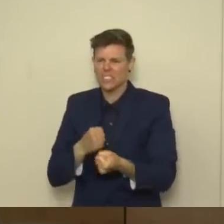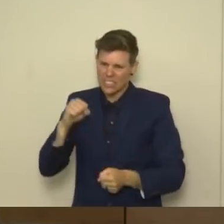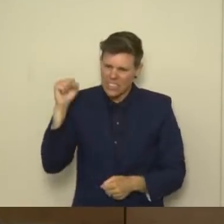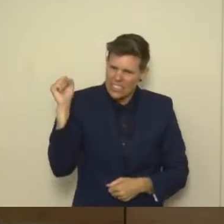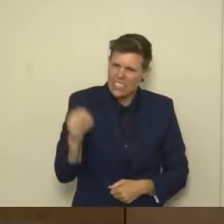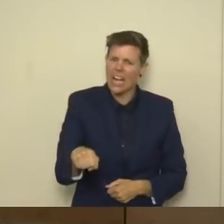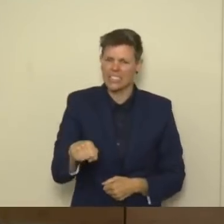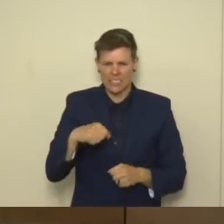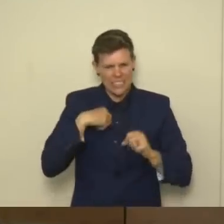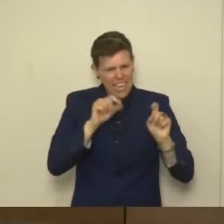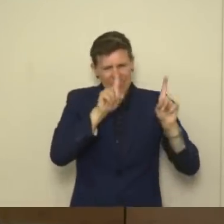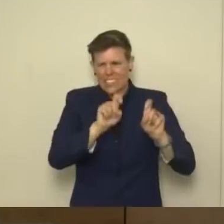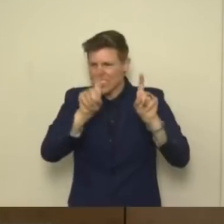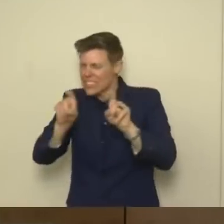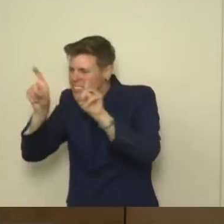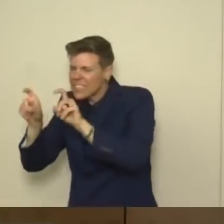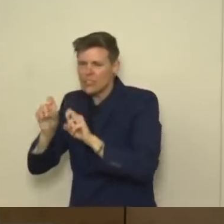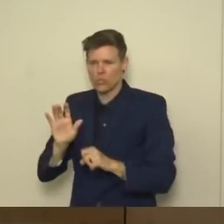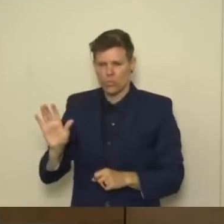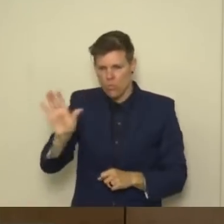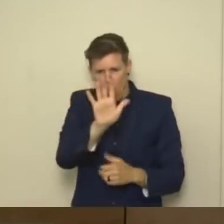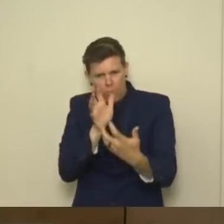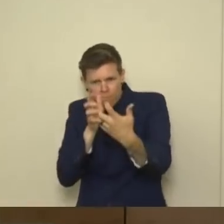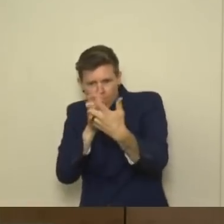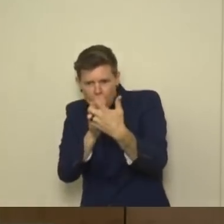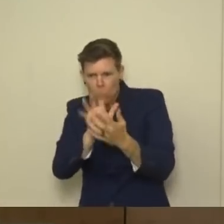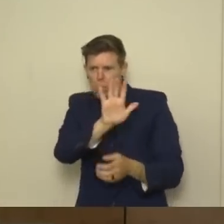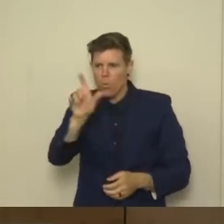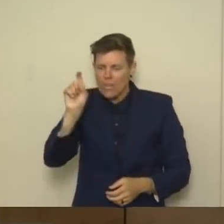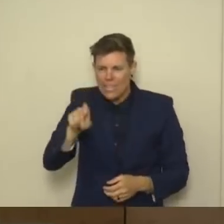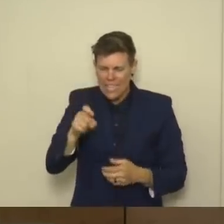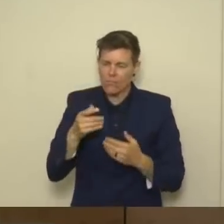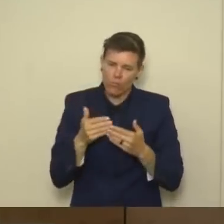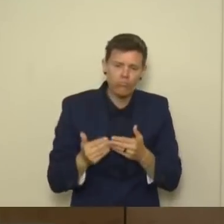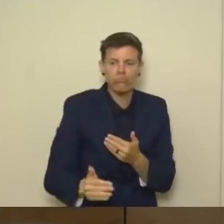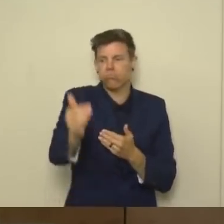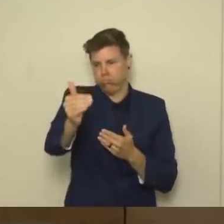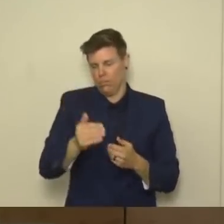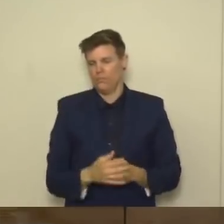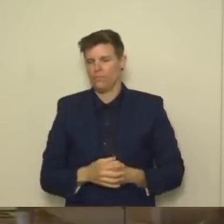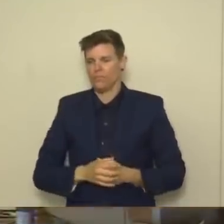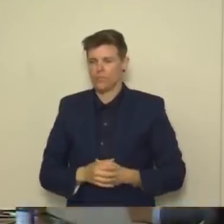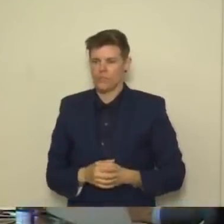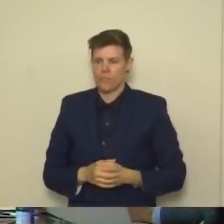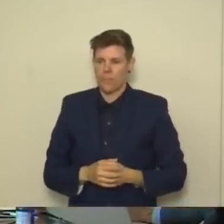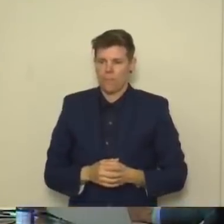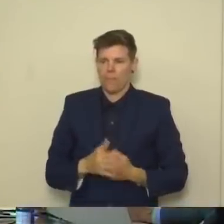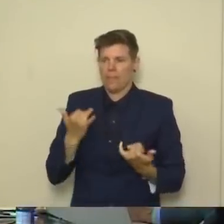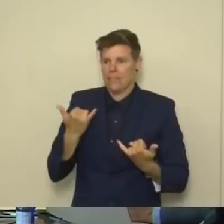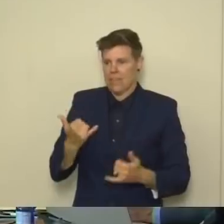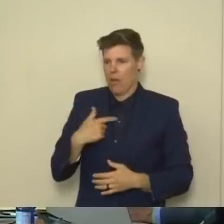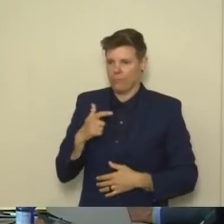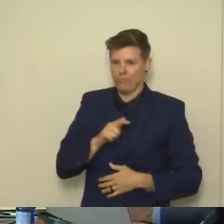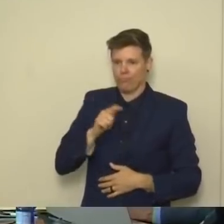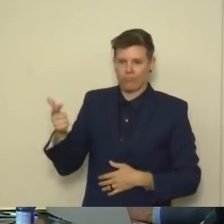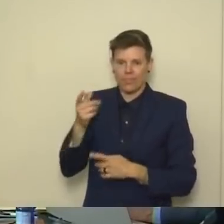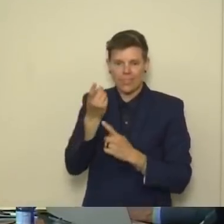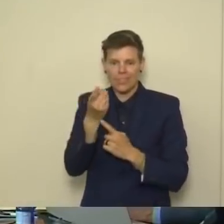New Mexico's needs for the long haul. And with that, let's go to Dr. Scrace for modeling. Dr. Scrace, thank